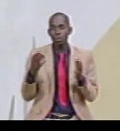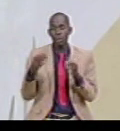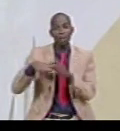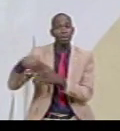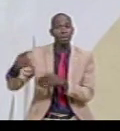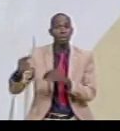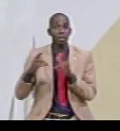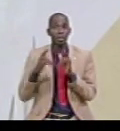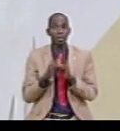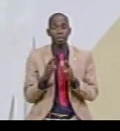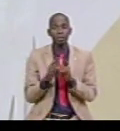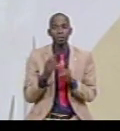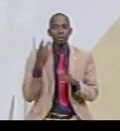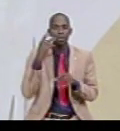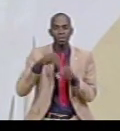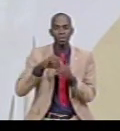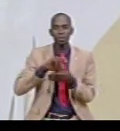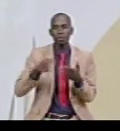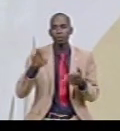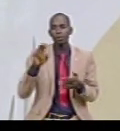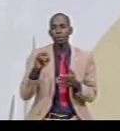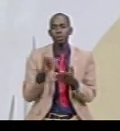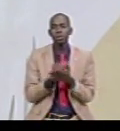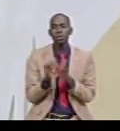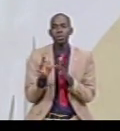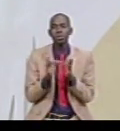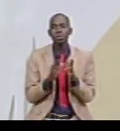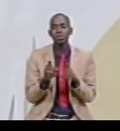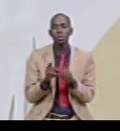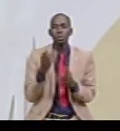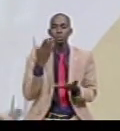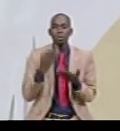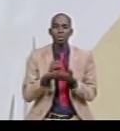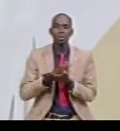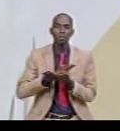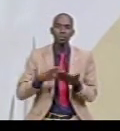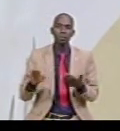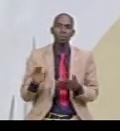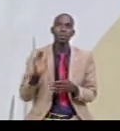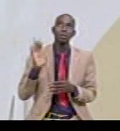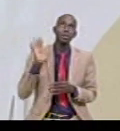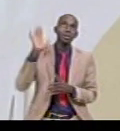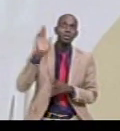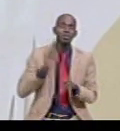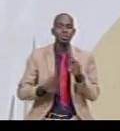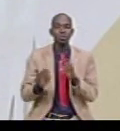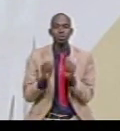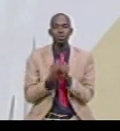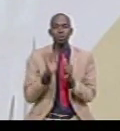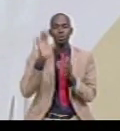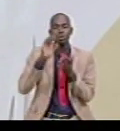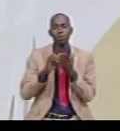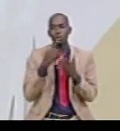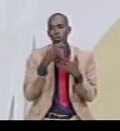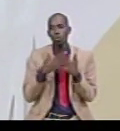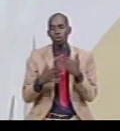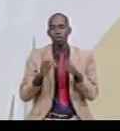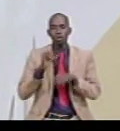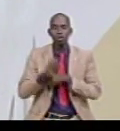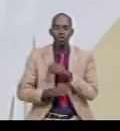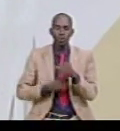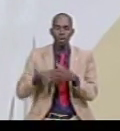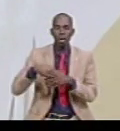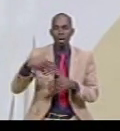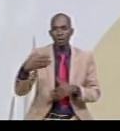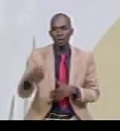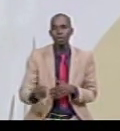12 wherefore Jesus also that he might sanctify the people with his own blood suffered without the gate that is outside